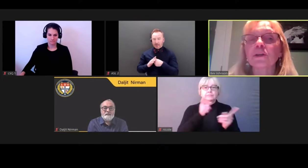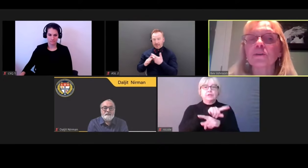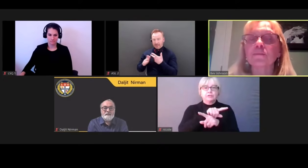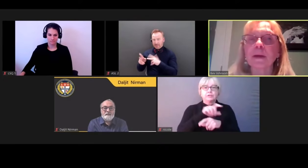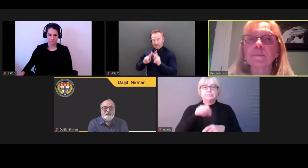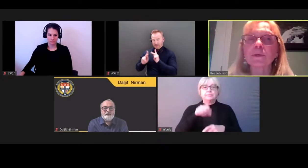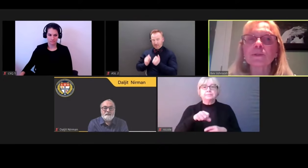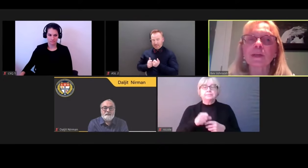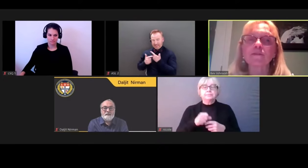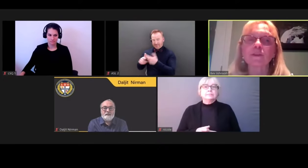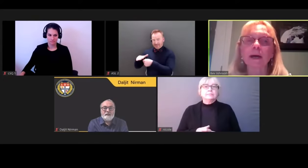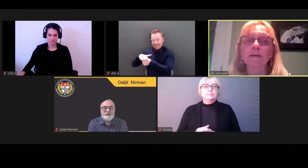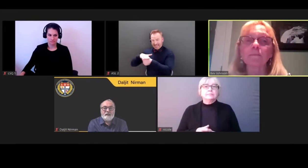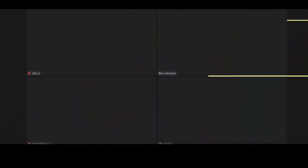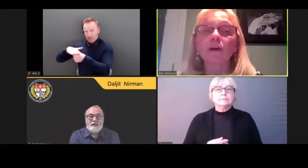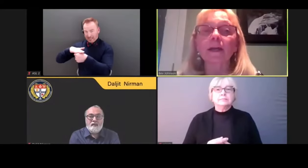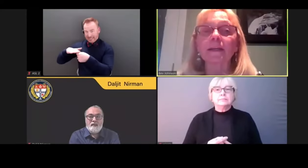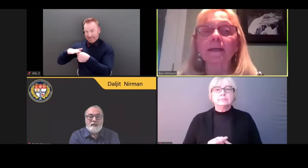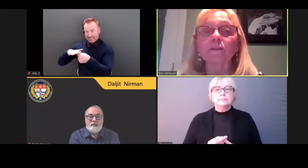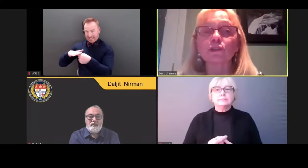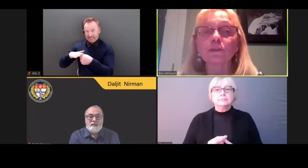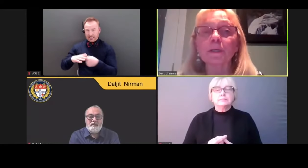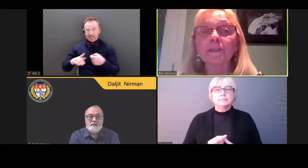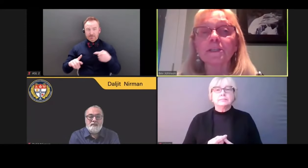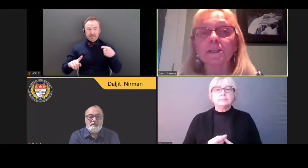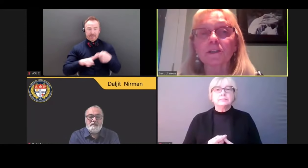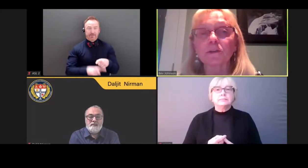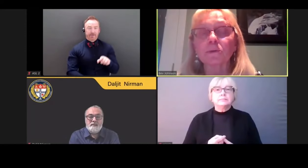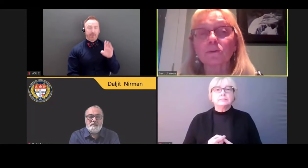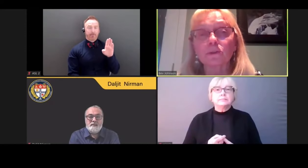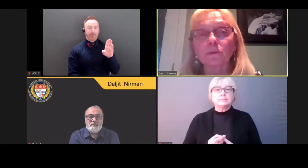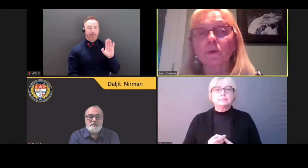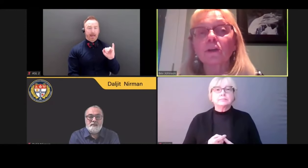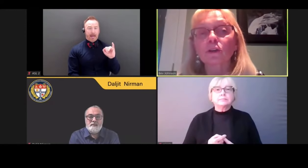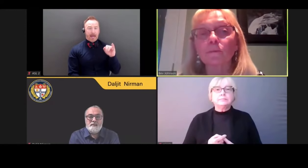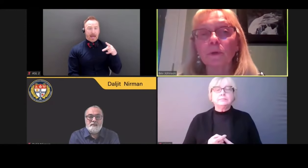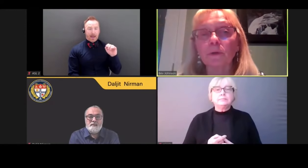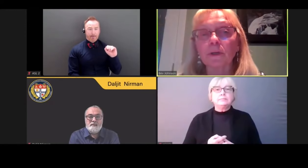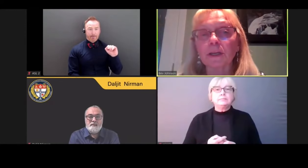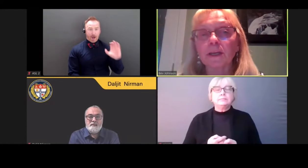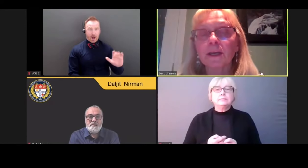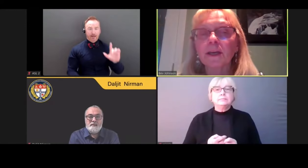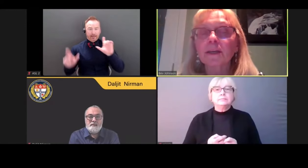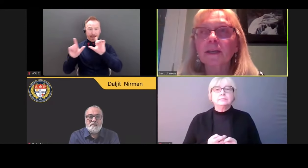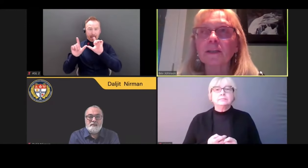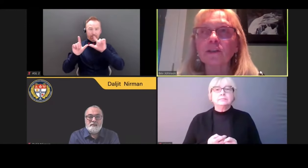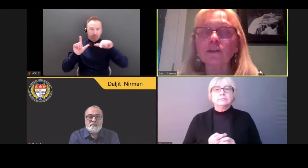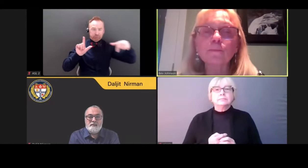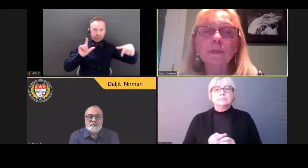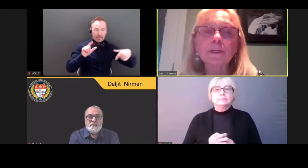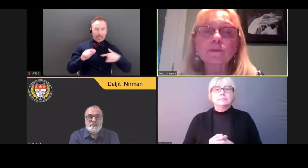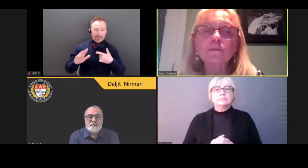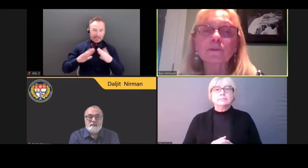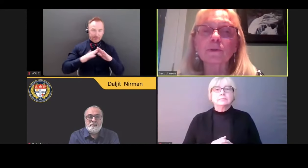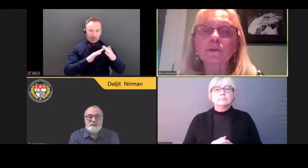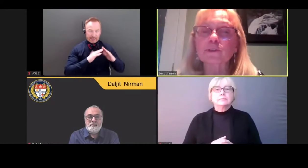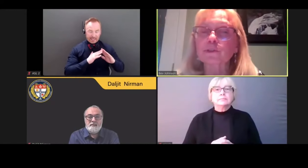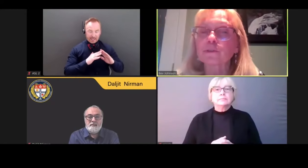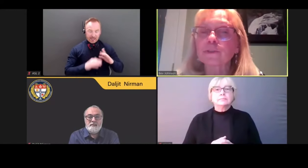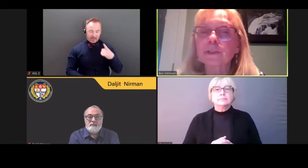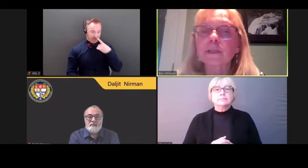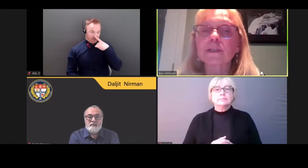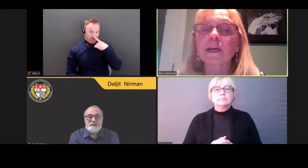particular, members of the BIPOC and LGBTQ2 community. Can you please review